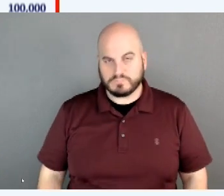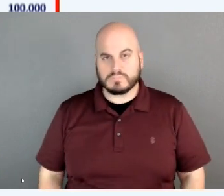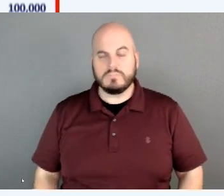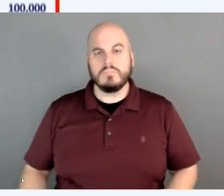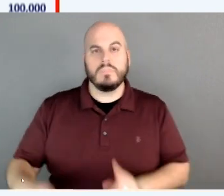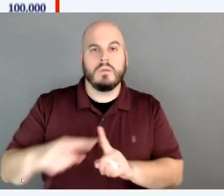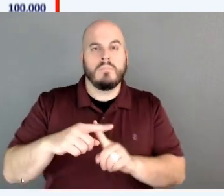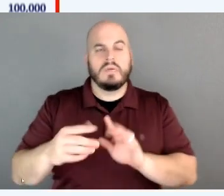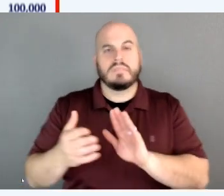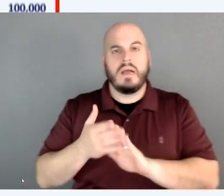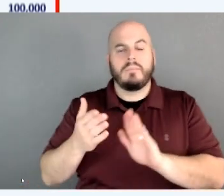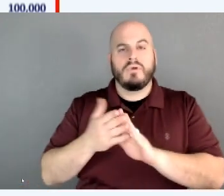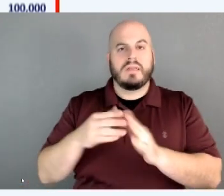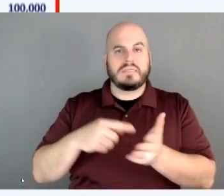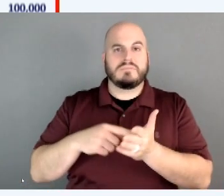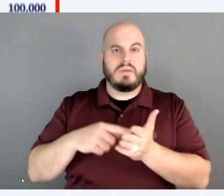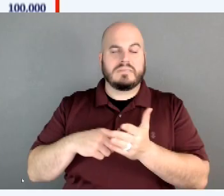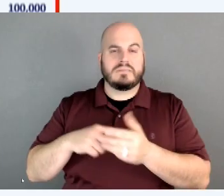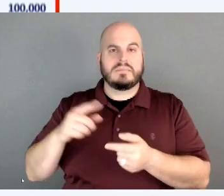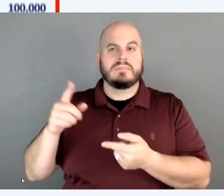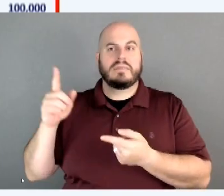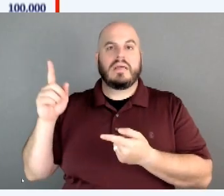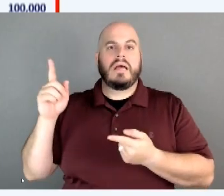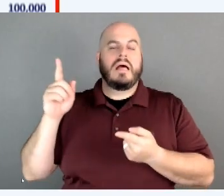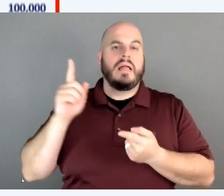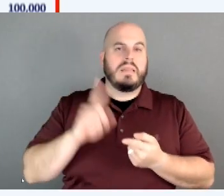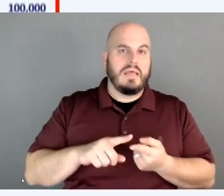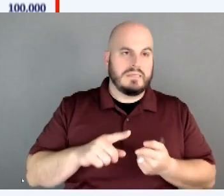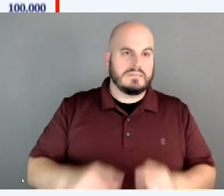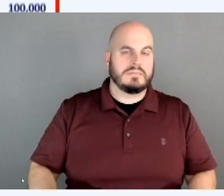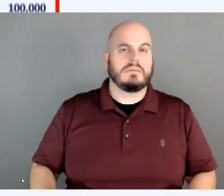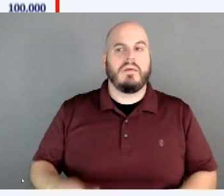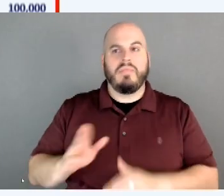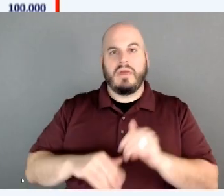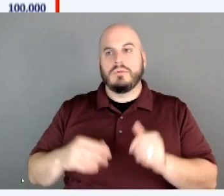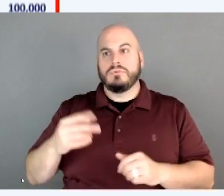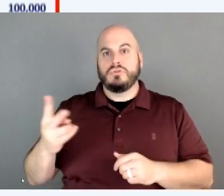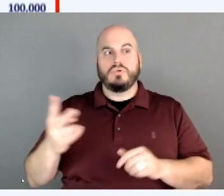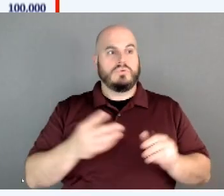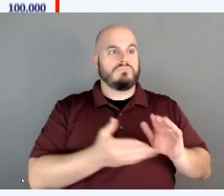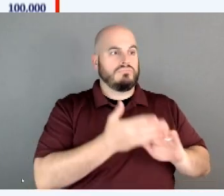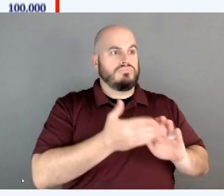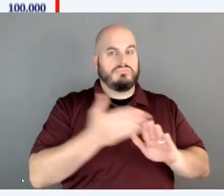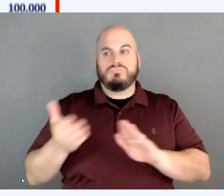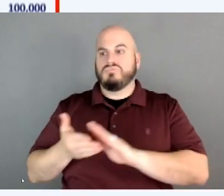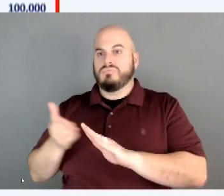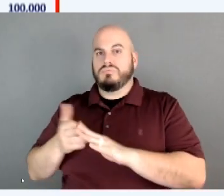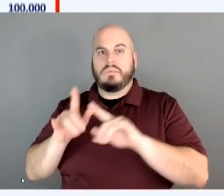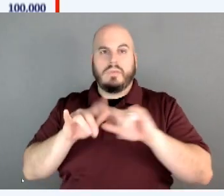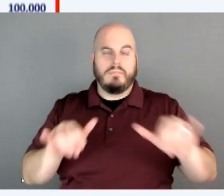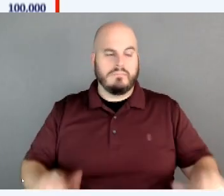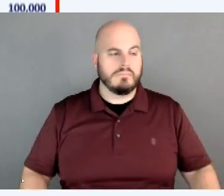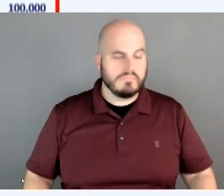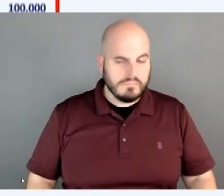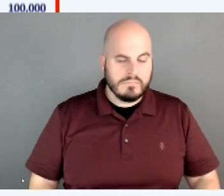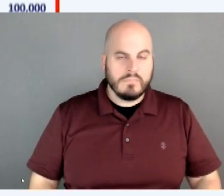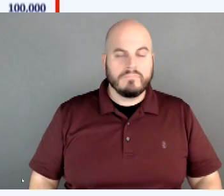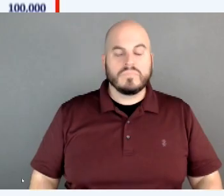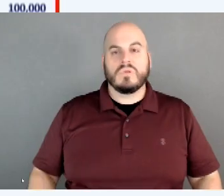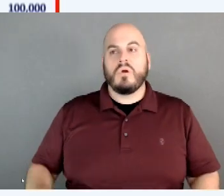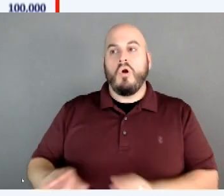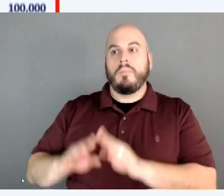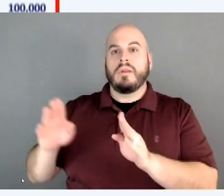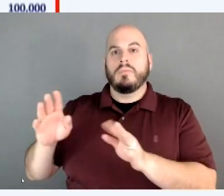at the existing landfill than it is going to be to operate two facilities. So, well, what we're doing here is pushing out the opening to September